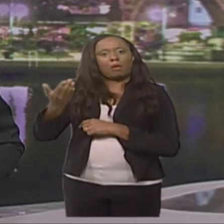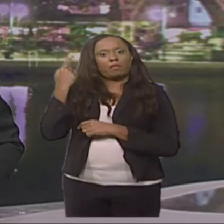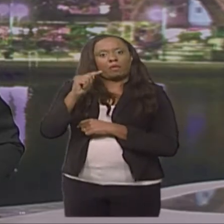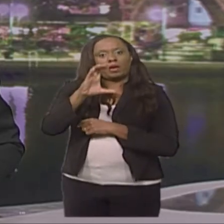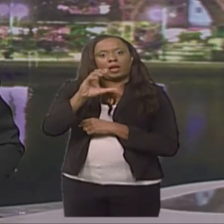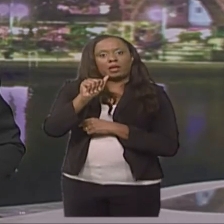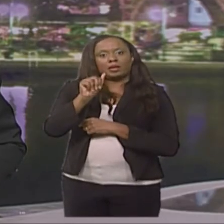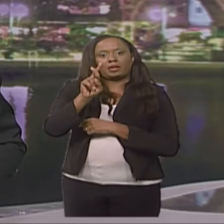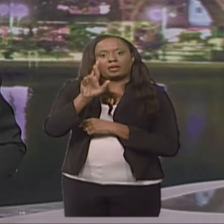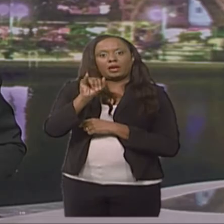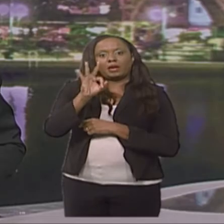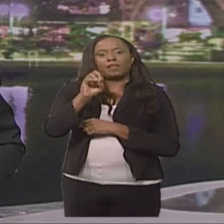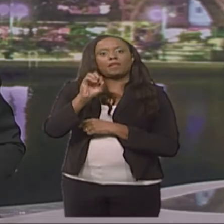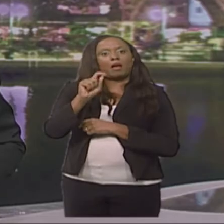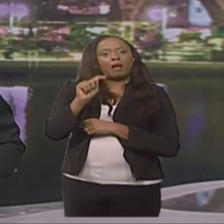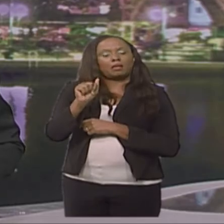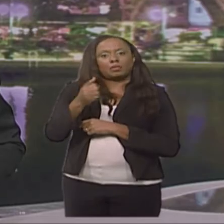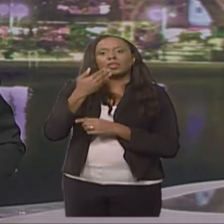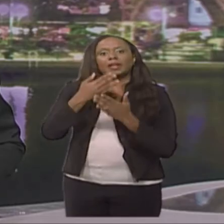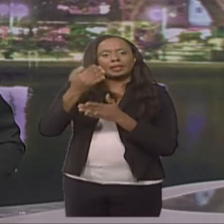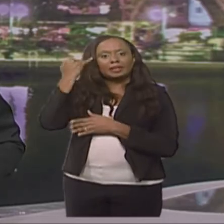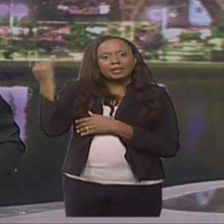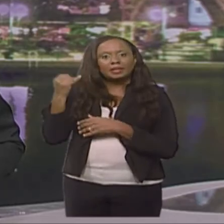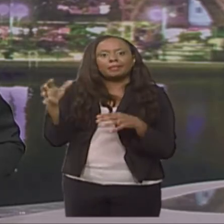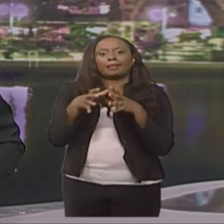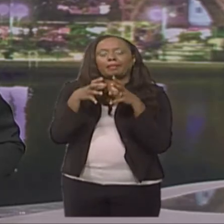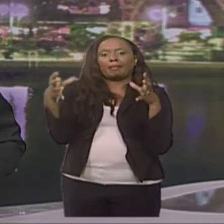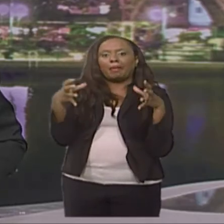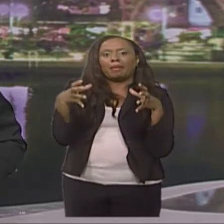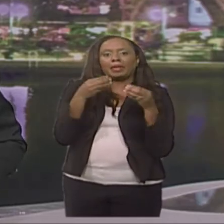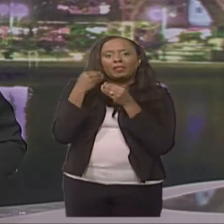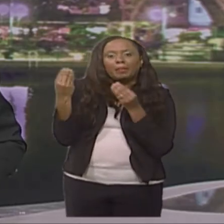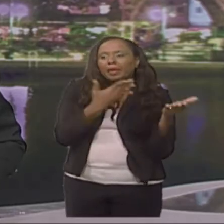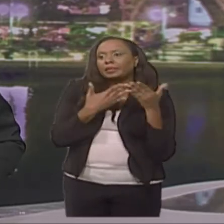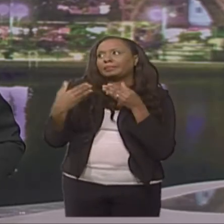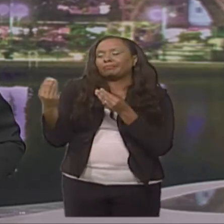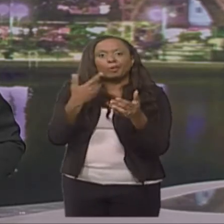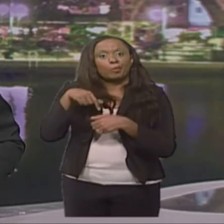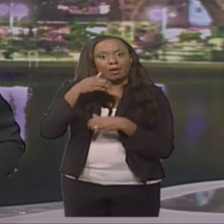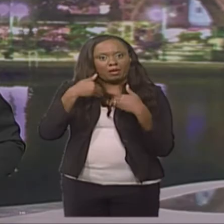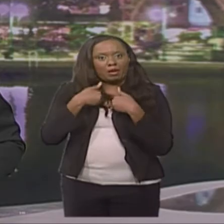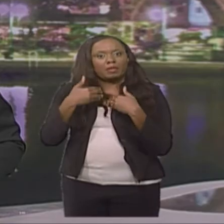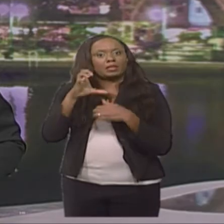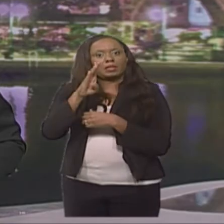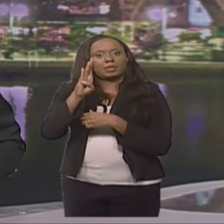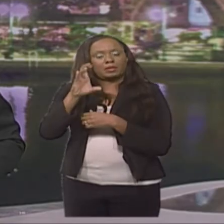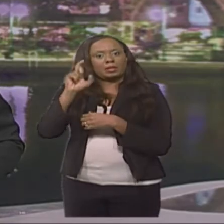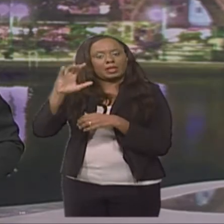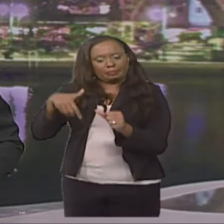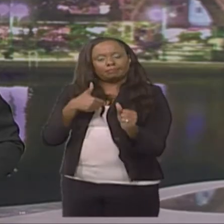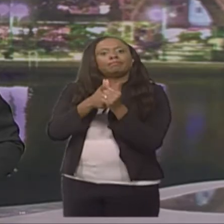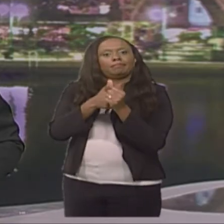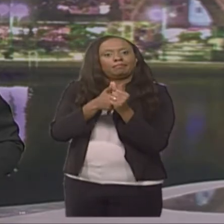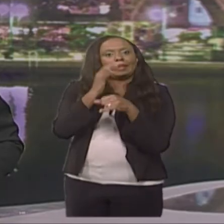Festa was a good one. According to him, there's a wide array of digitized local content, and he wants the TV station to align itself with a growing market.